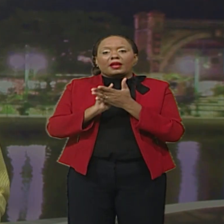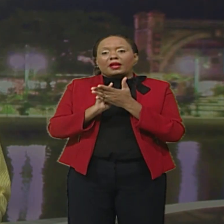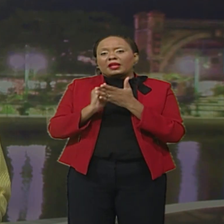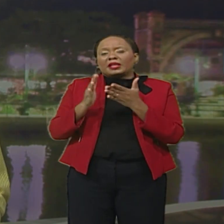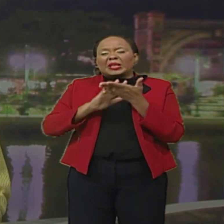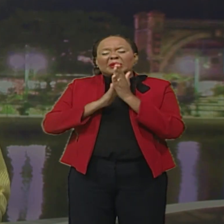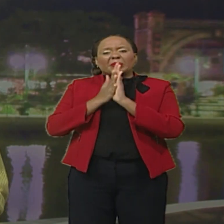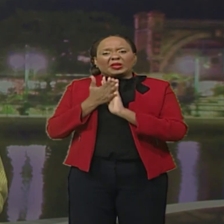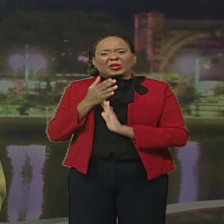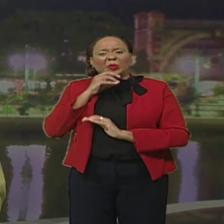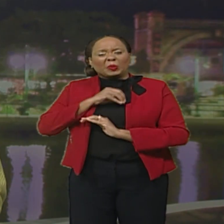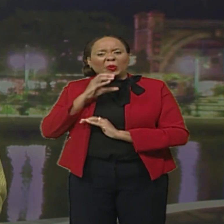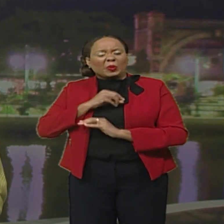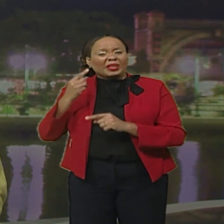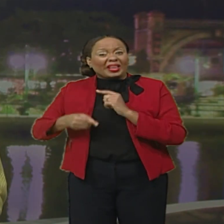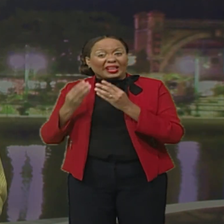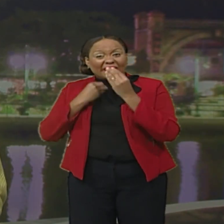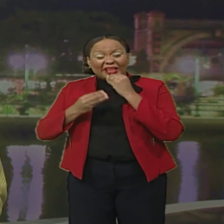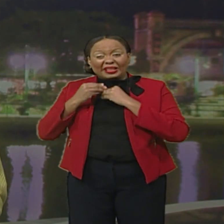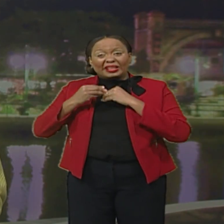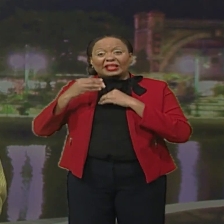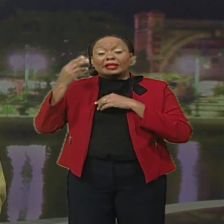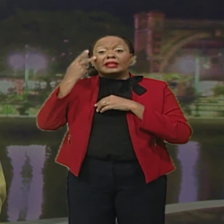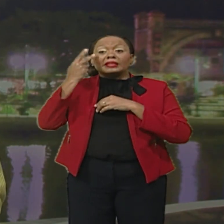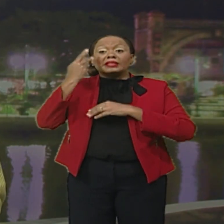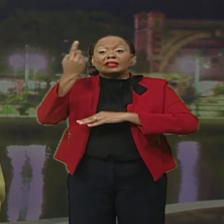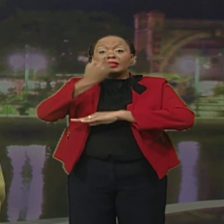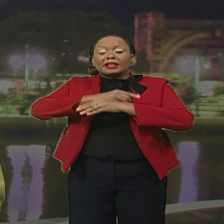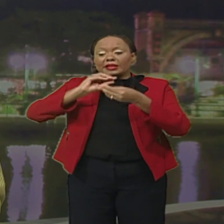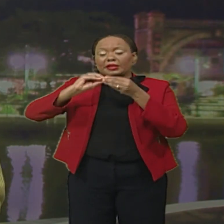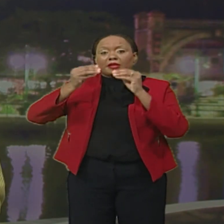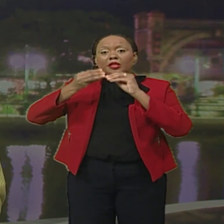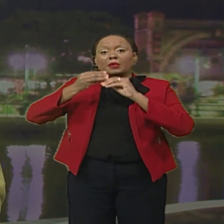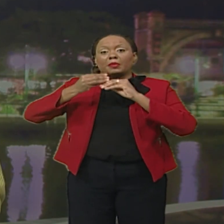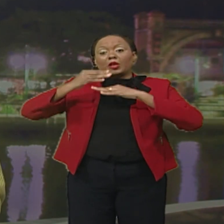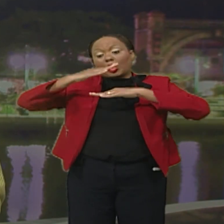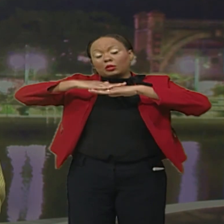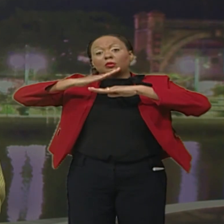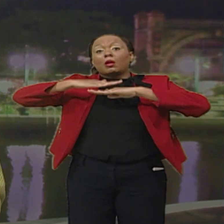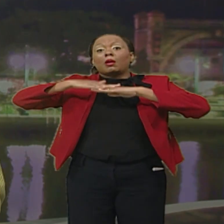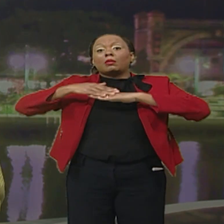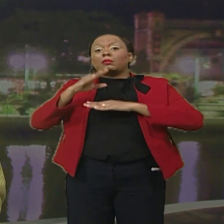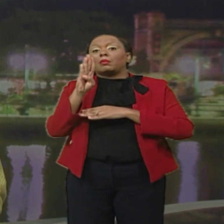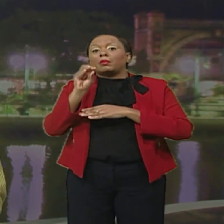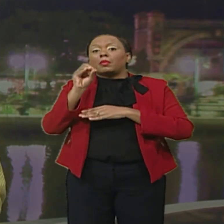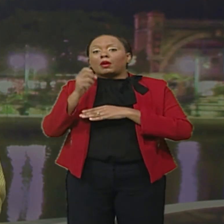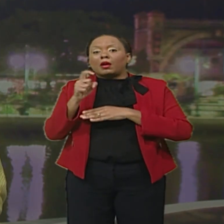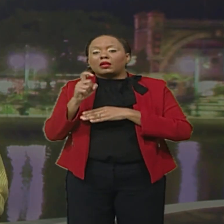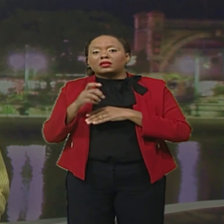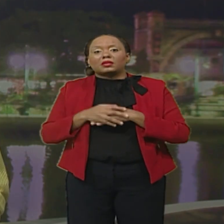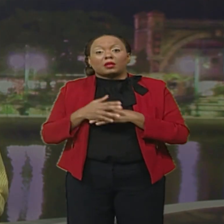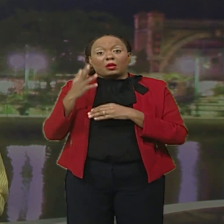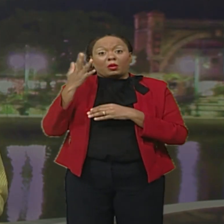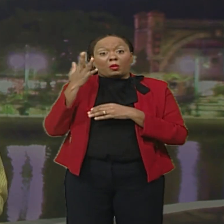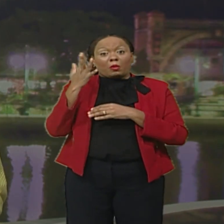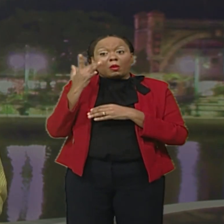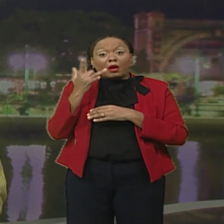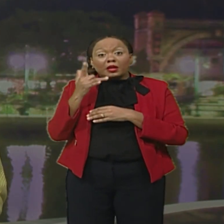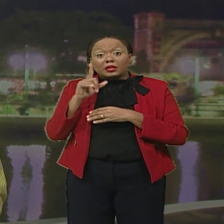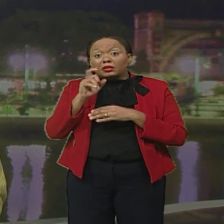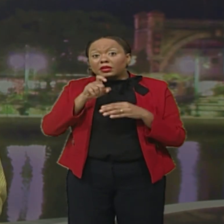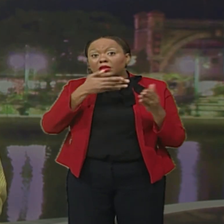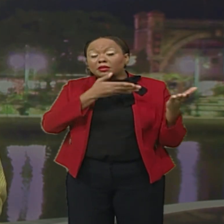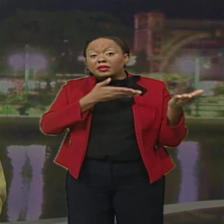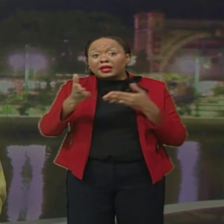box. The Kellogg Company is recalling these products as they may have the potential presence of salmonella. No other